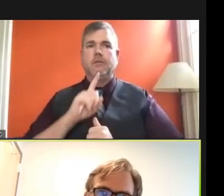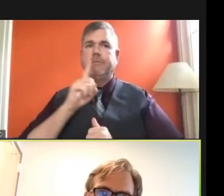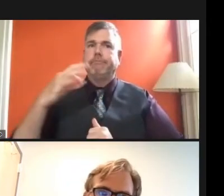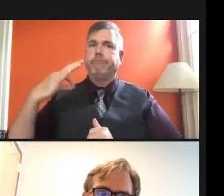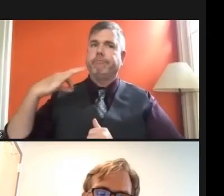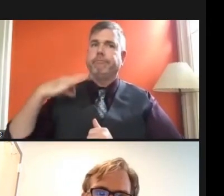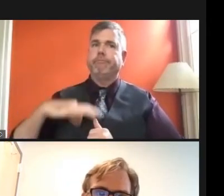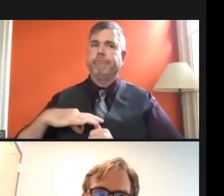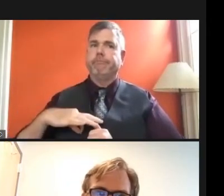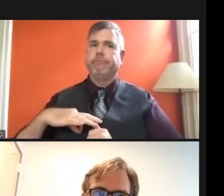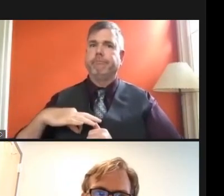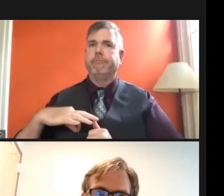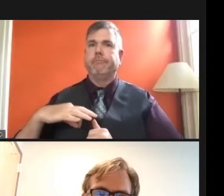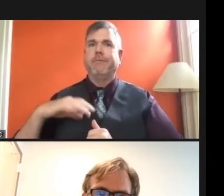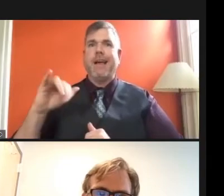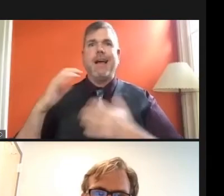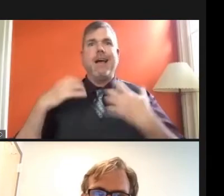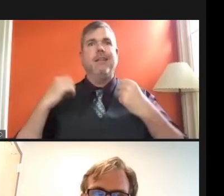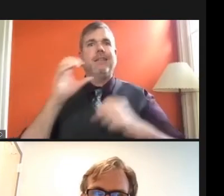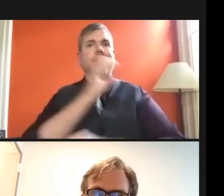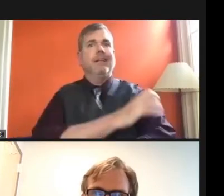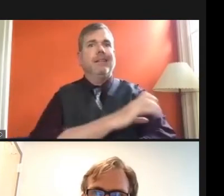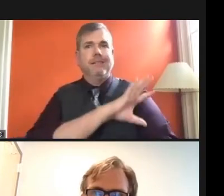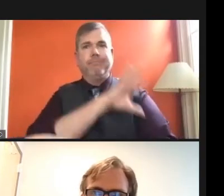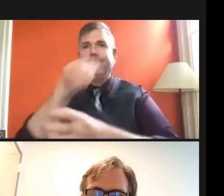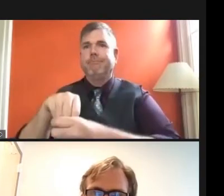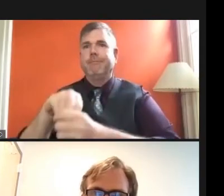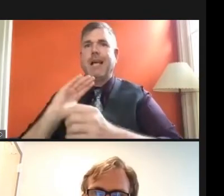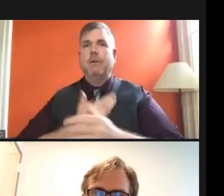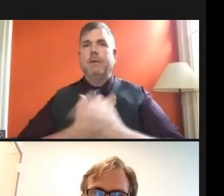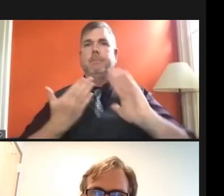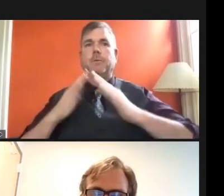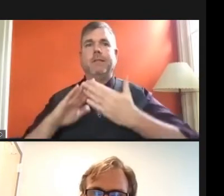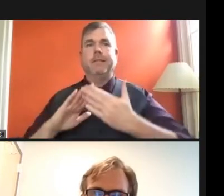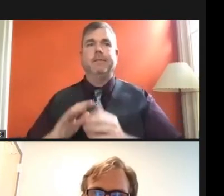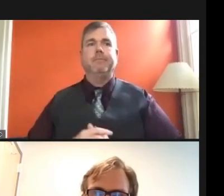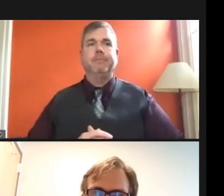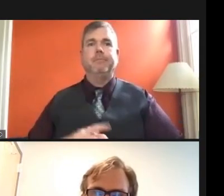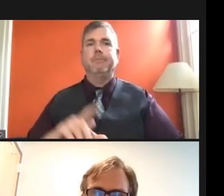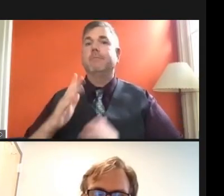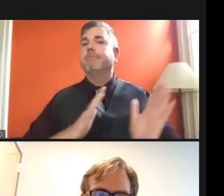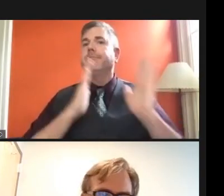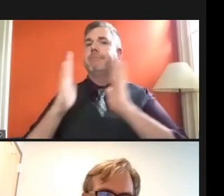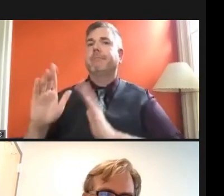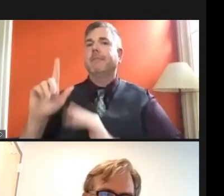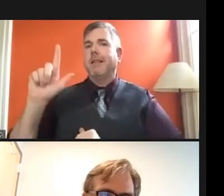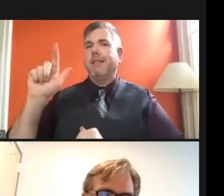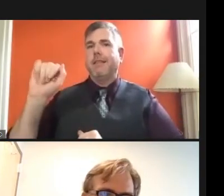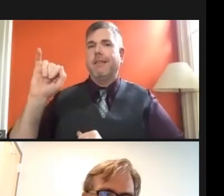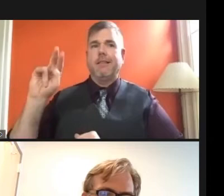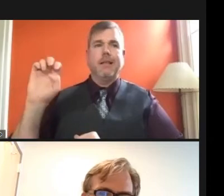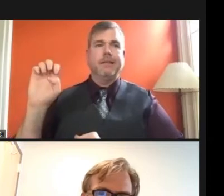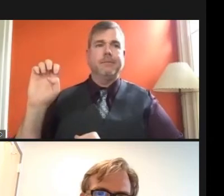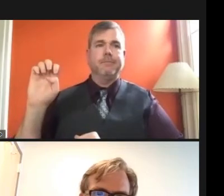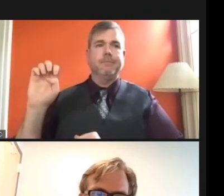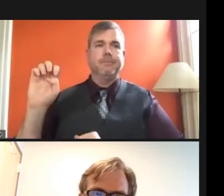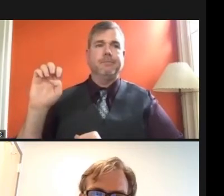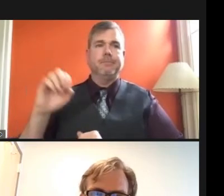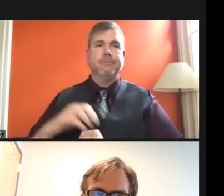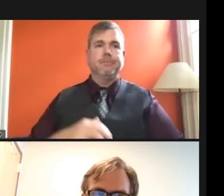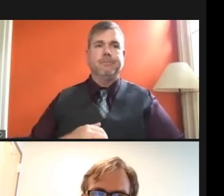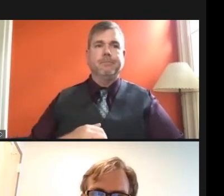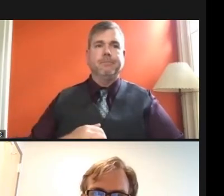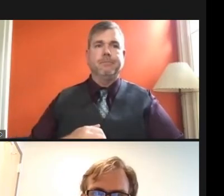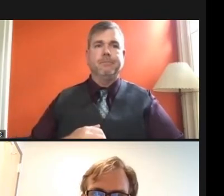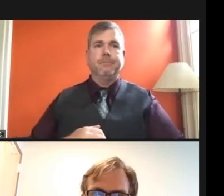That's great to hear. Since Angela mentioned testing, I'm going to use that as a launch point to bring up a couple of